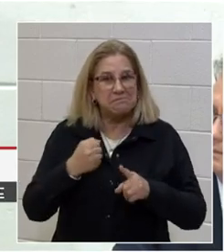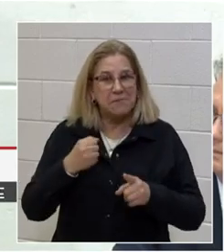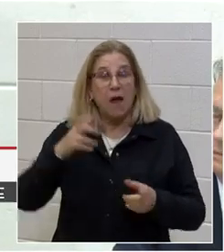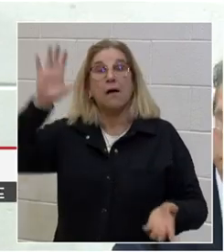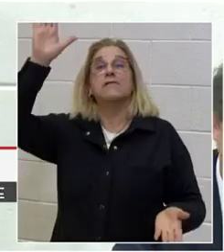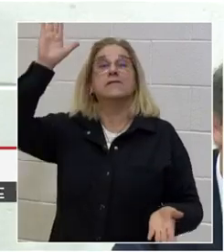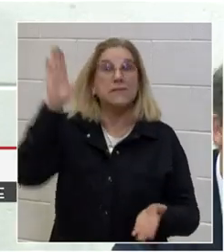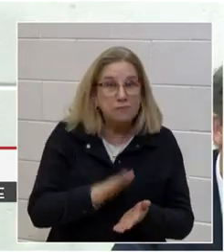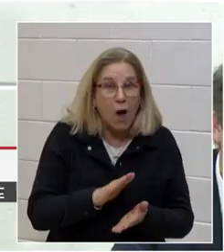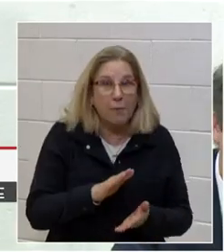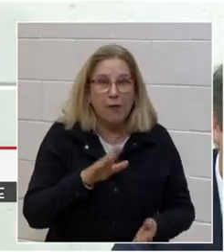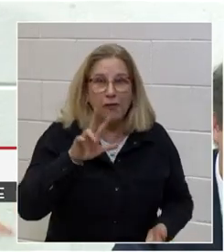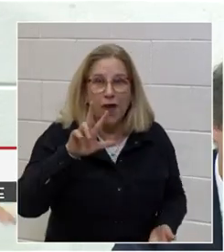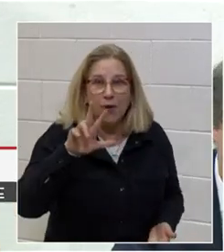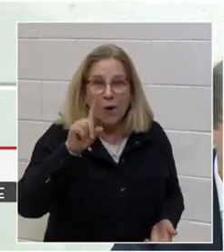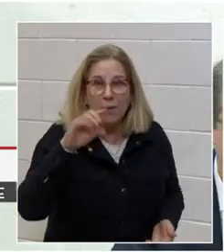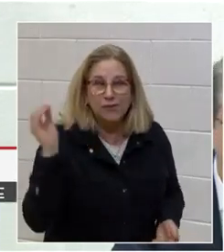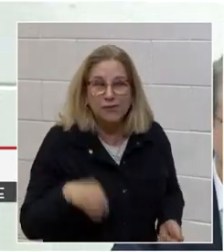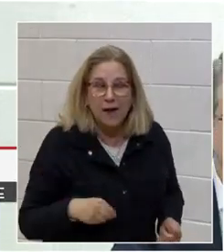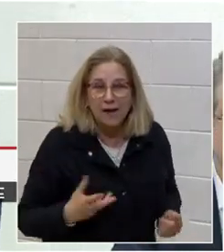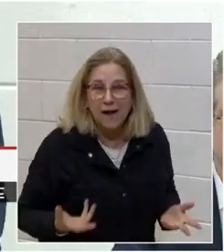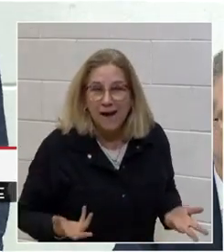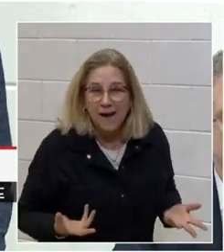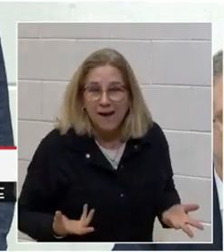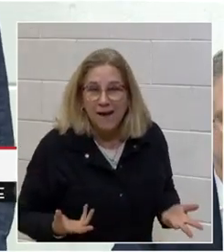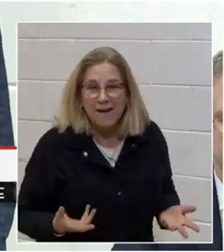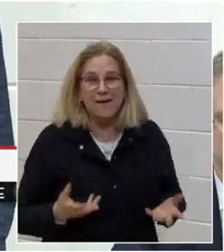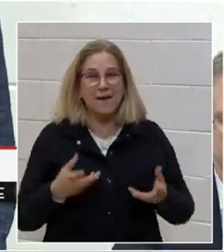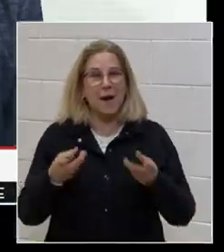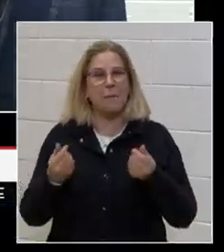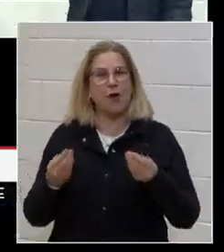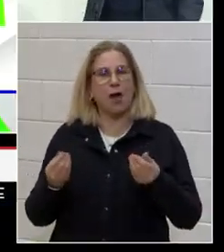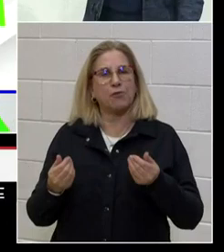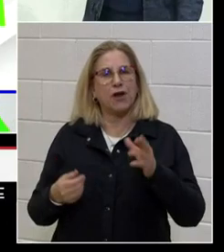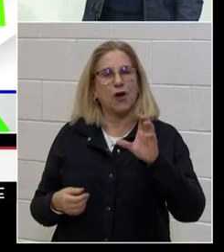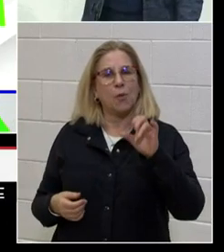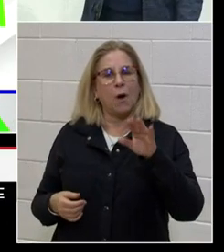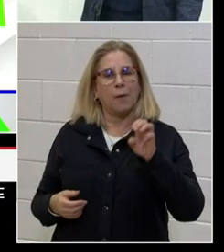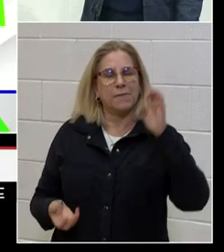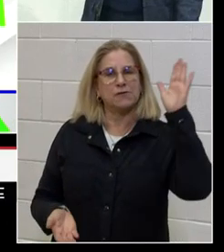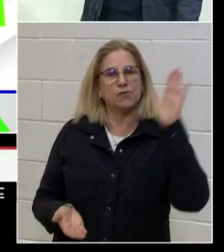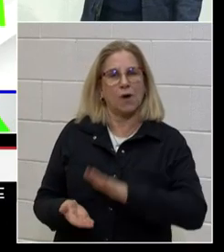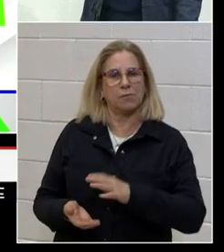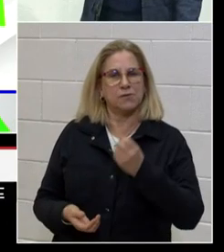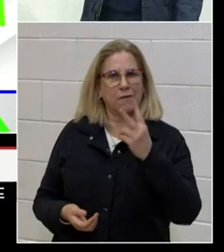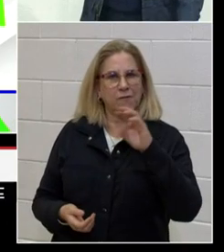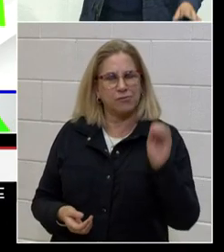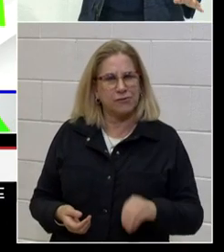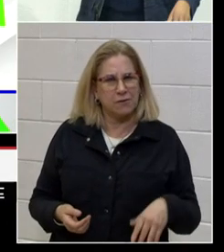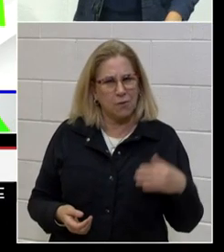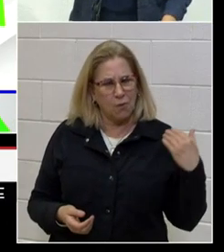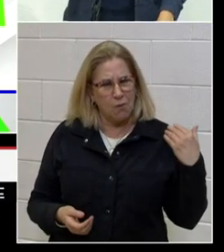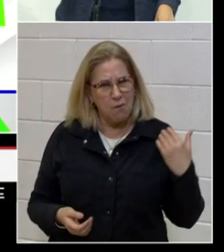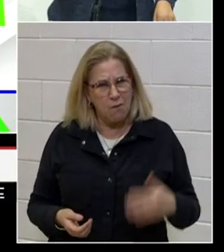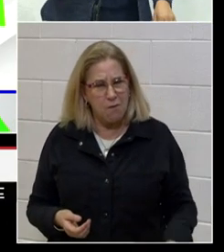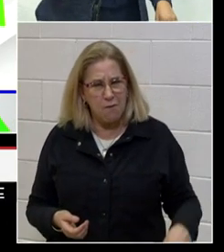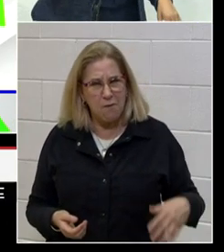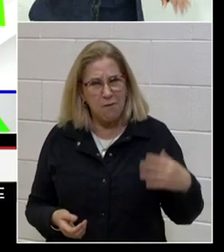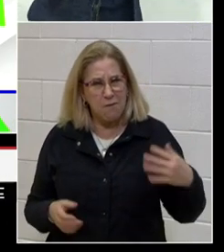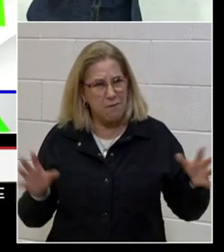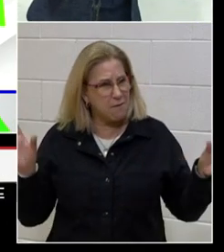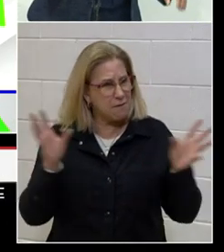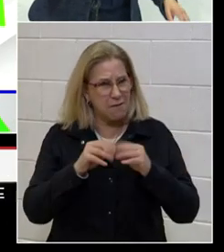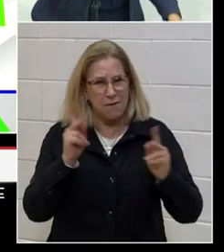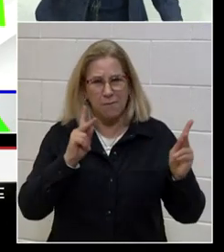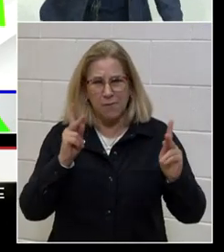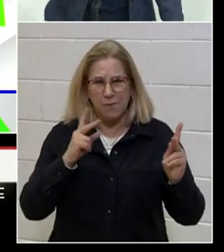31%. And property crime down 12%. So when you hear us talking